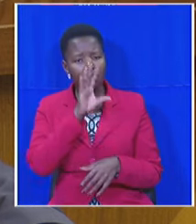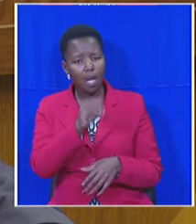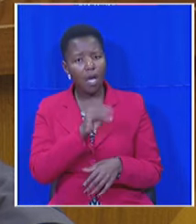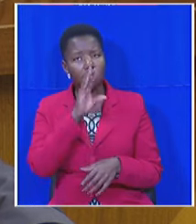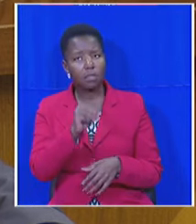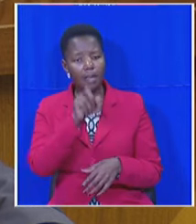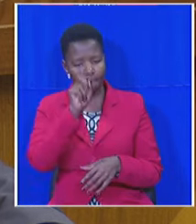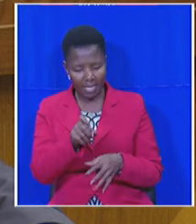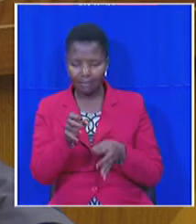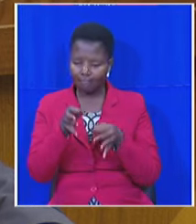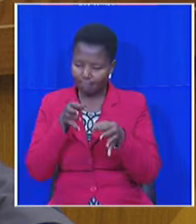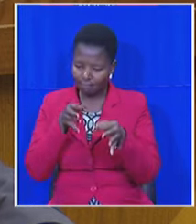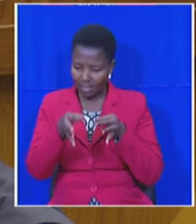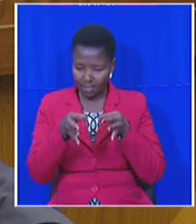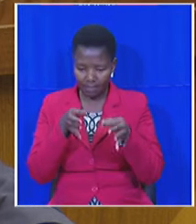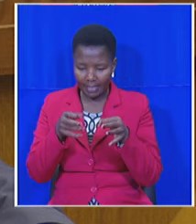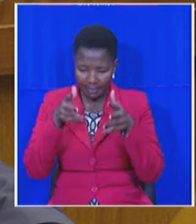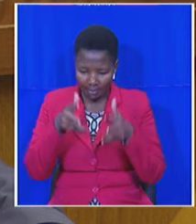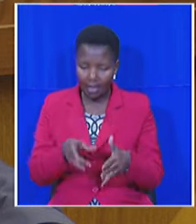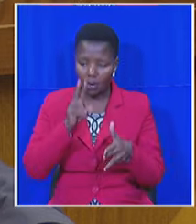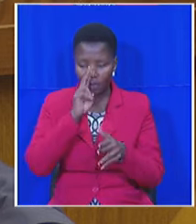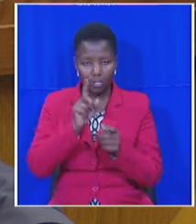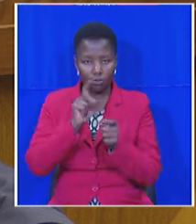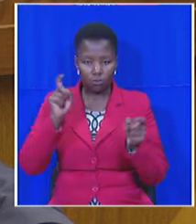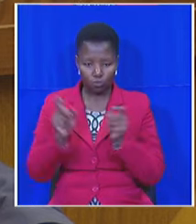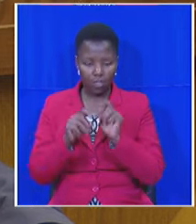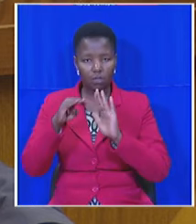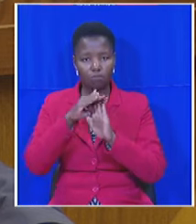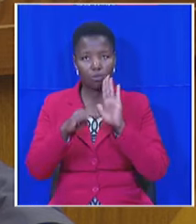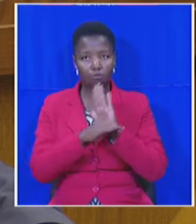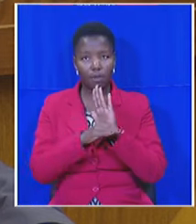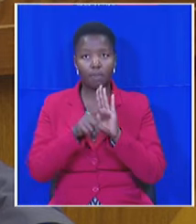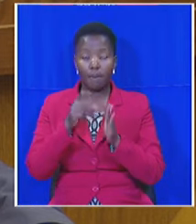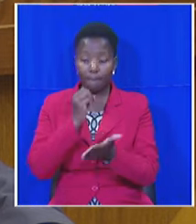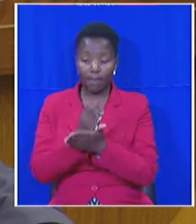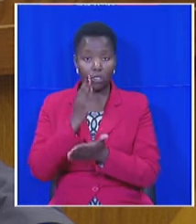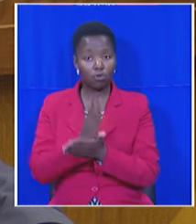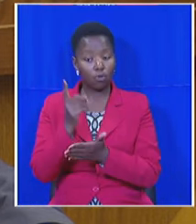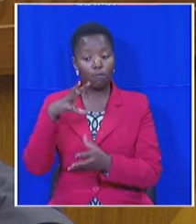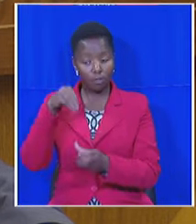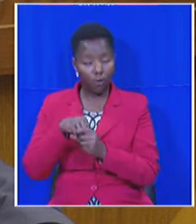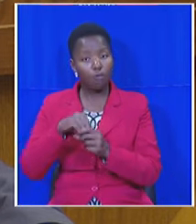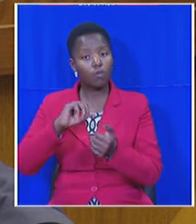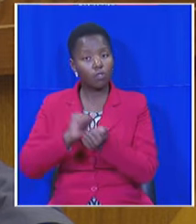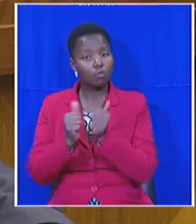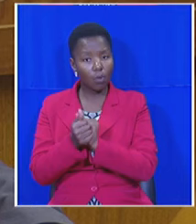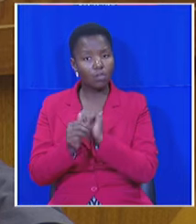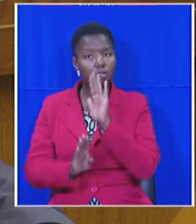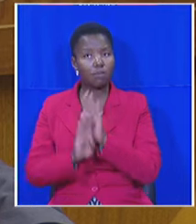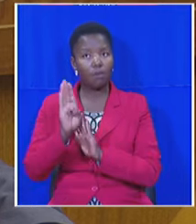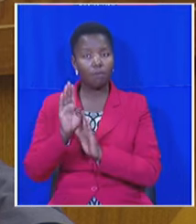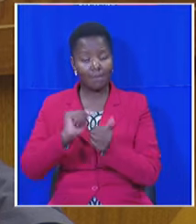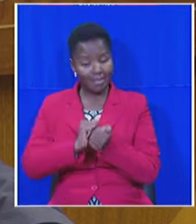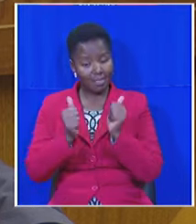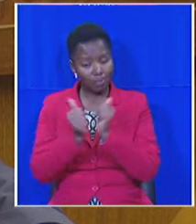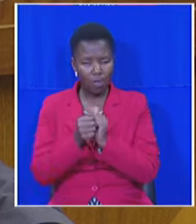insist that you need to reshape your programs such that your department comes to the party. Sport is suffering